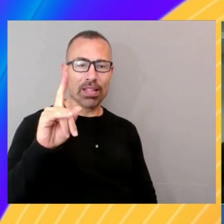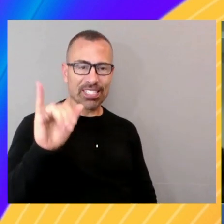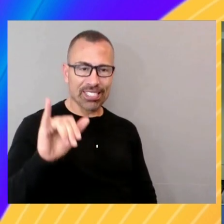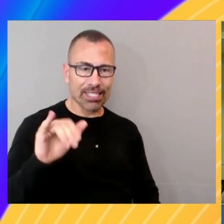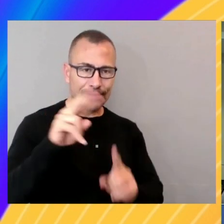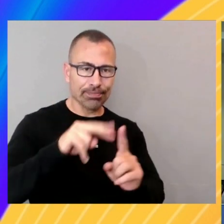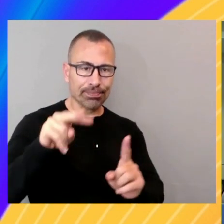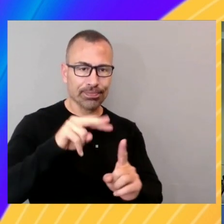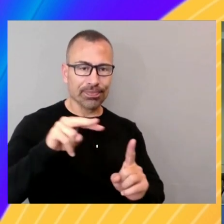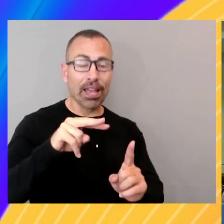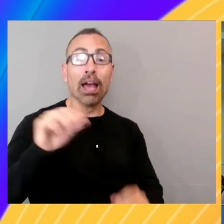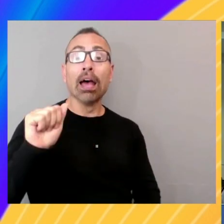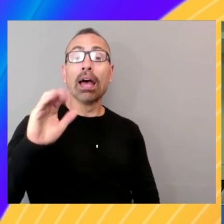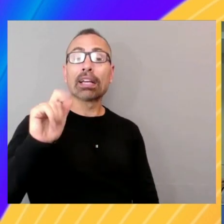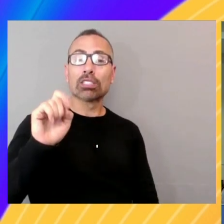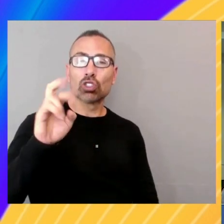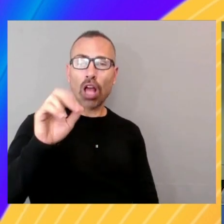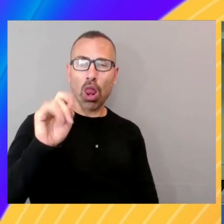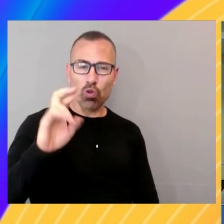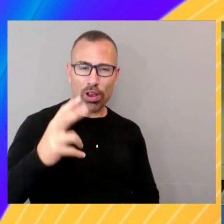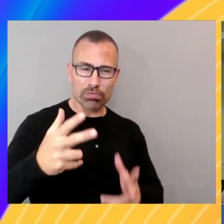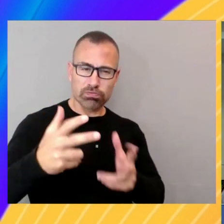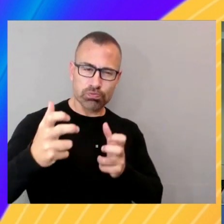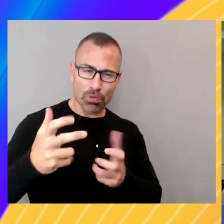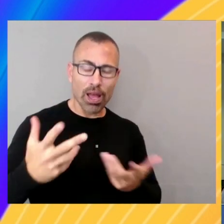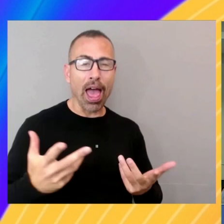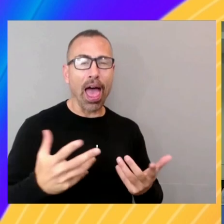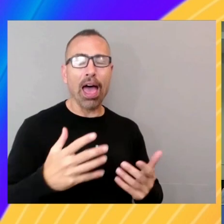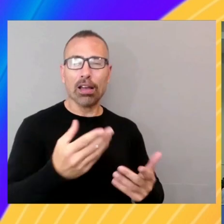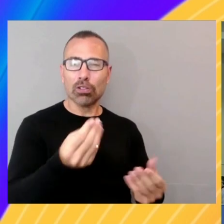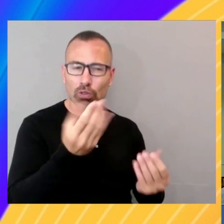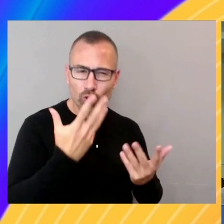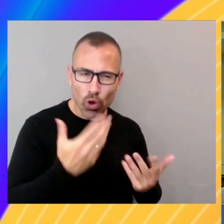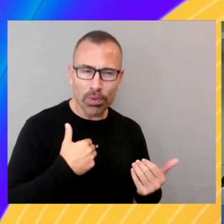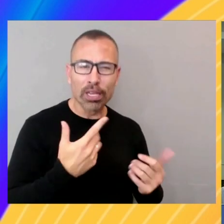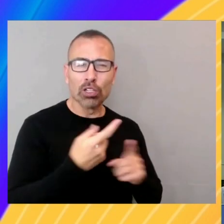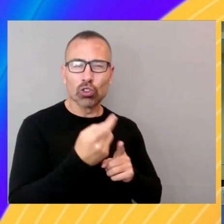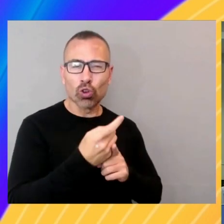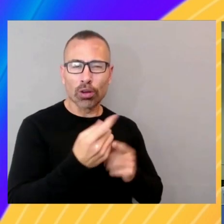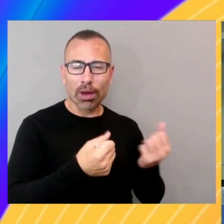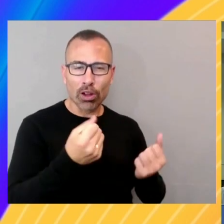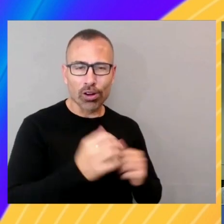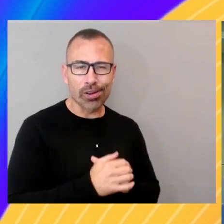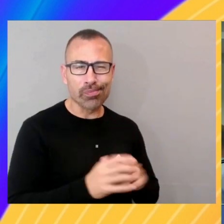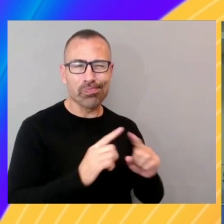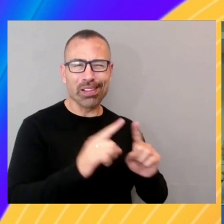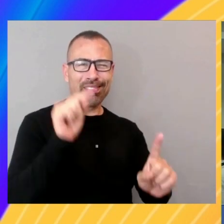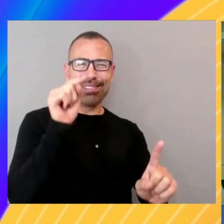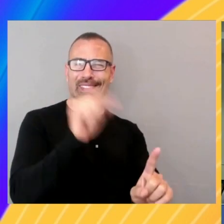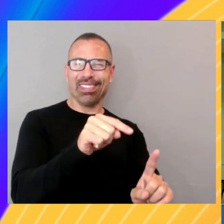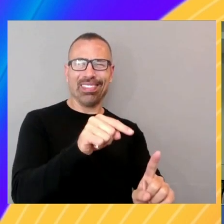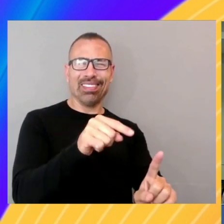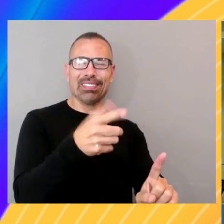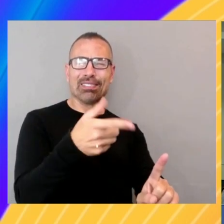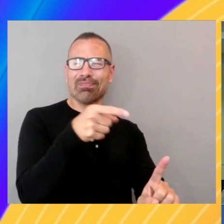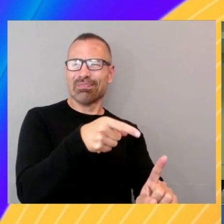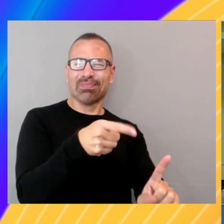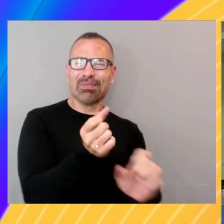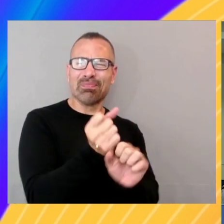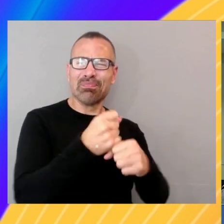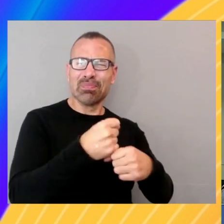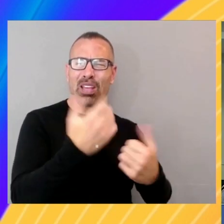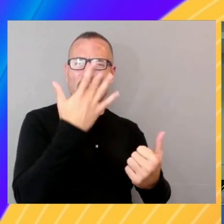But what is the observability accelerator and why was this created? Absolutely. So we